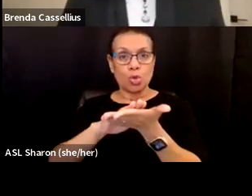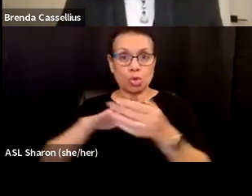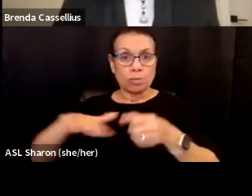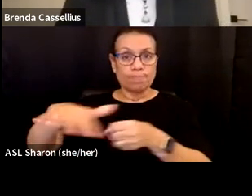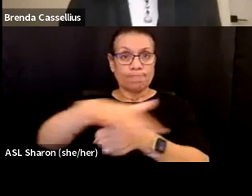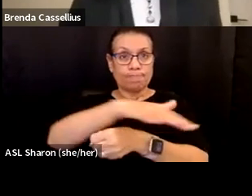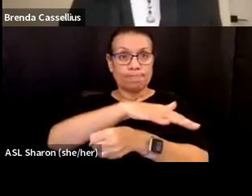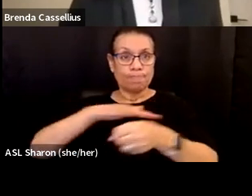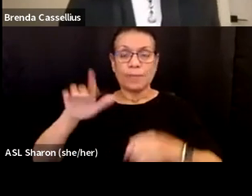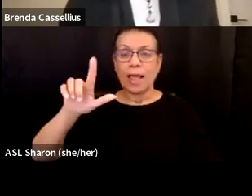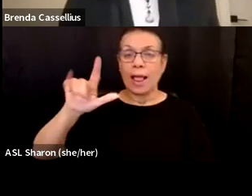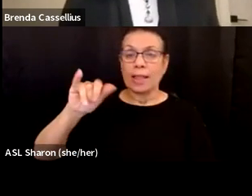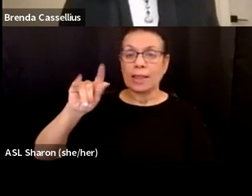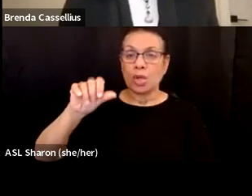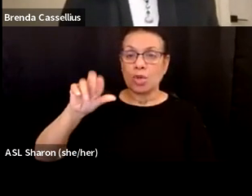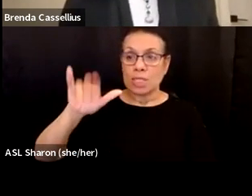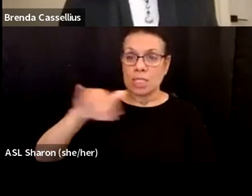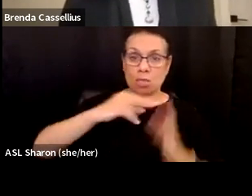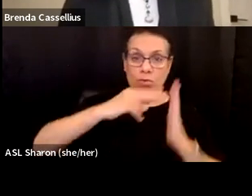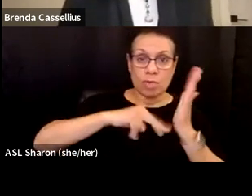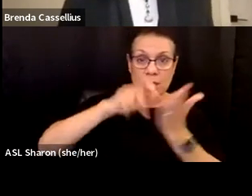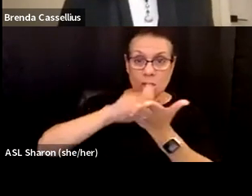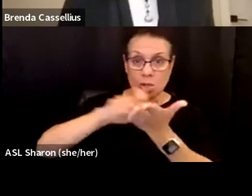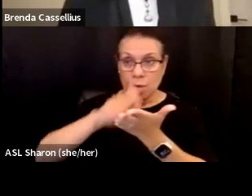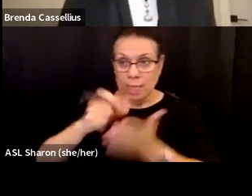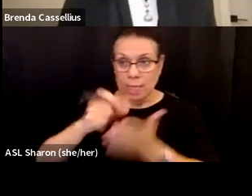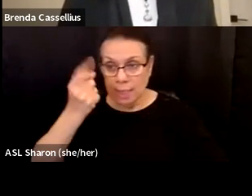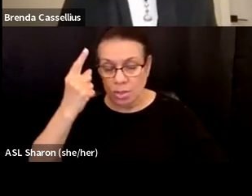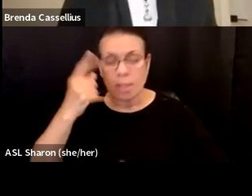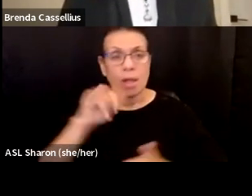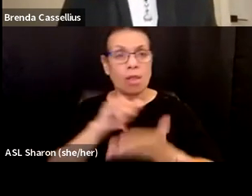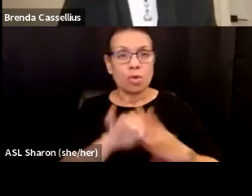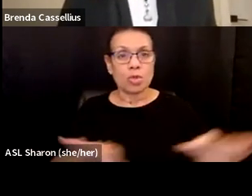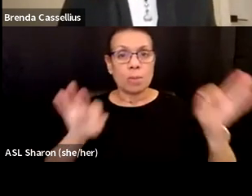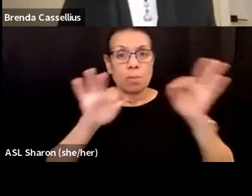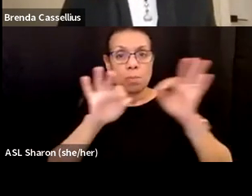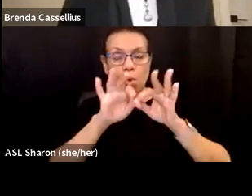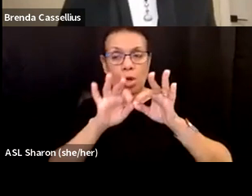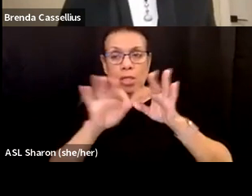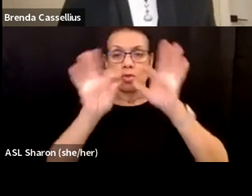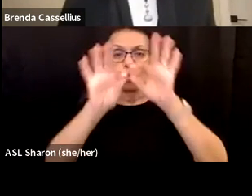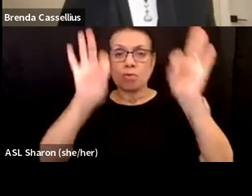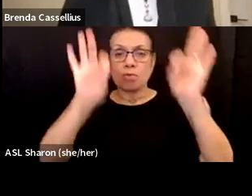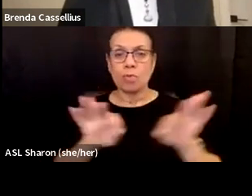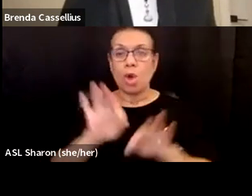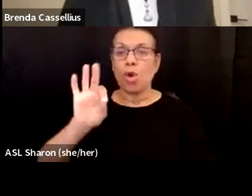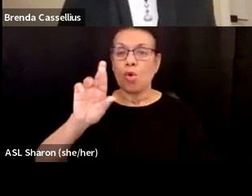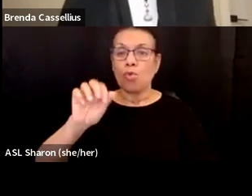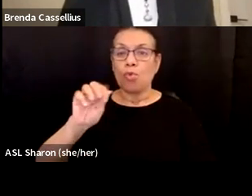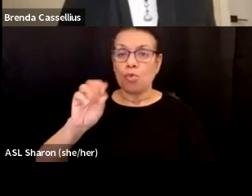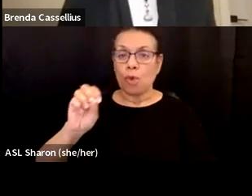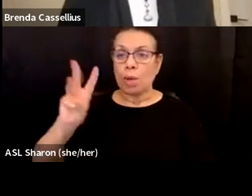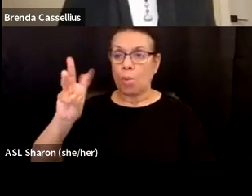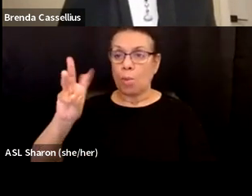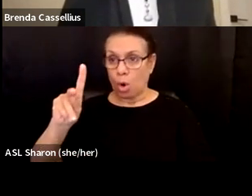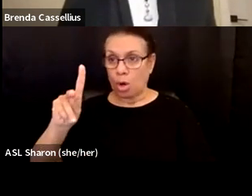equitable literacy through this framework elements of the framework key tenants of the framework that connects to their own instructional focus